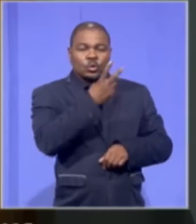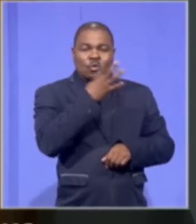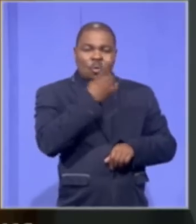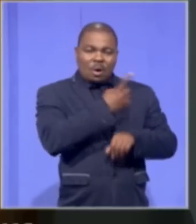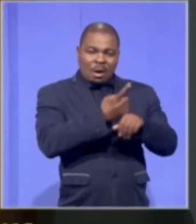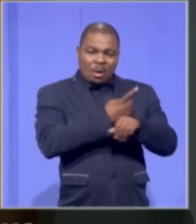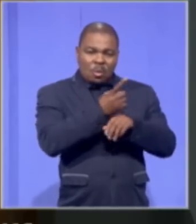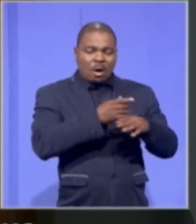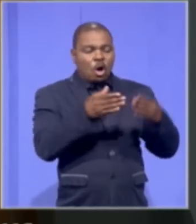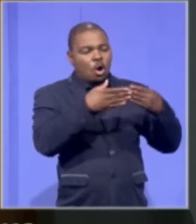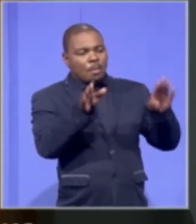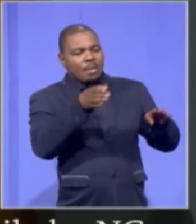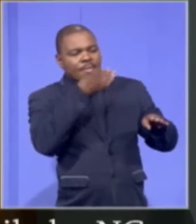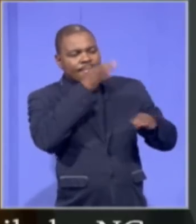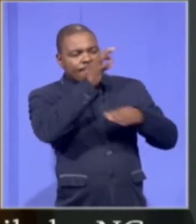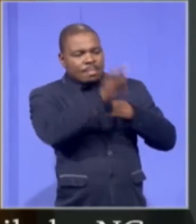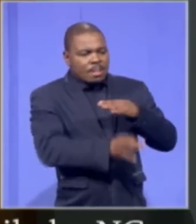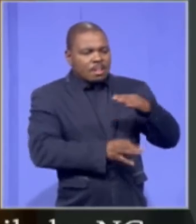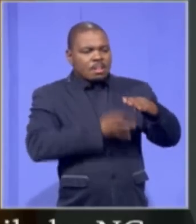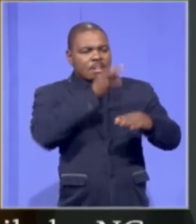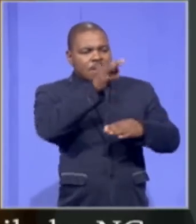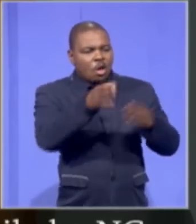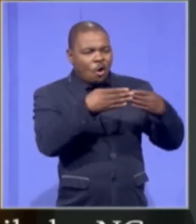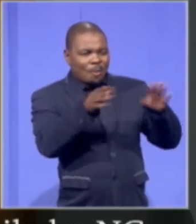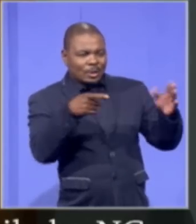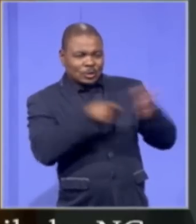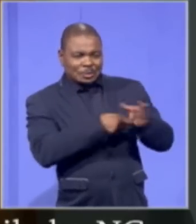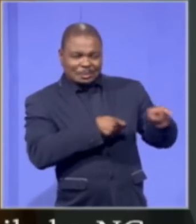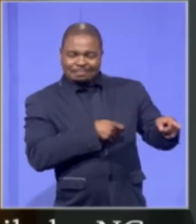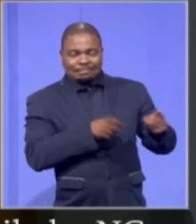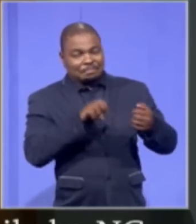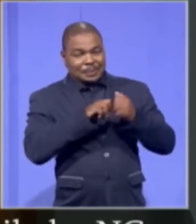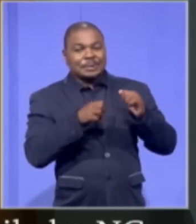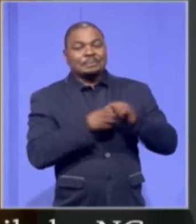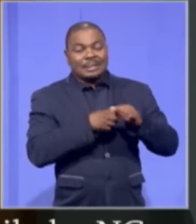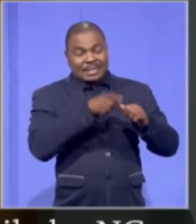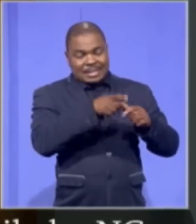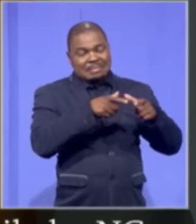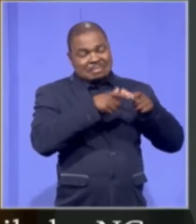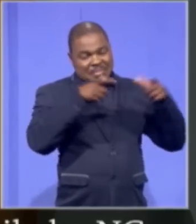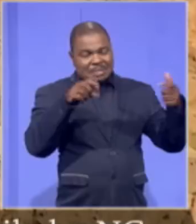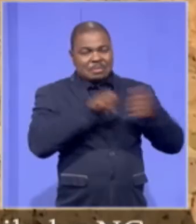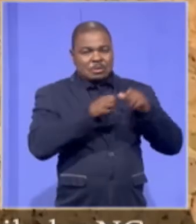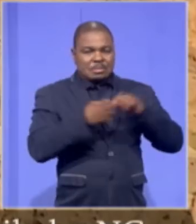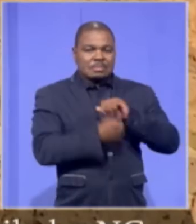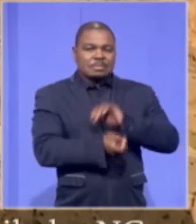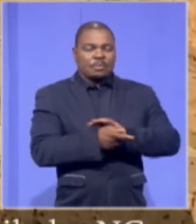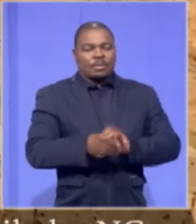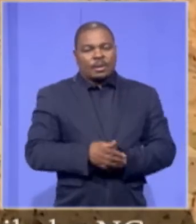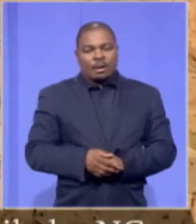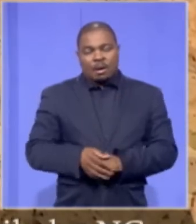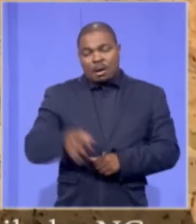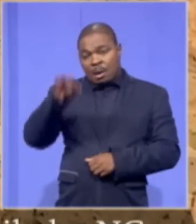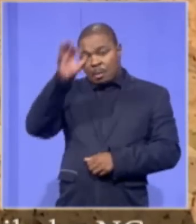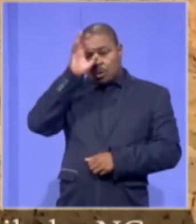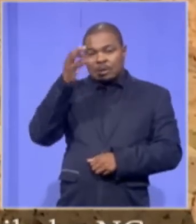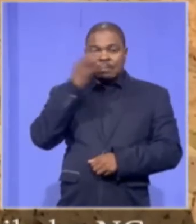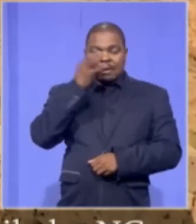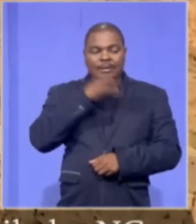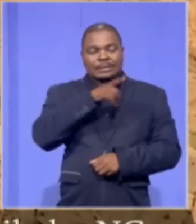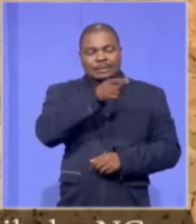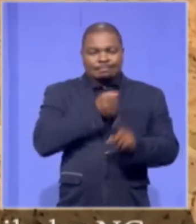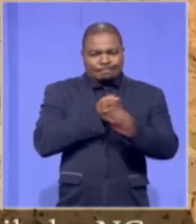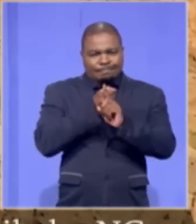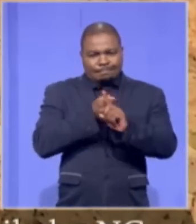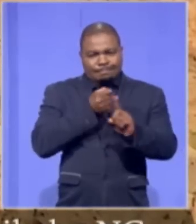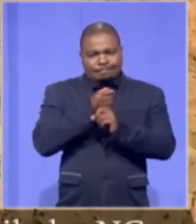hours opening of the liquor outlets, and that's causing a lot of problems for them. Sepolesa se hlalosa hantwa e tswela